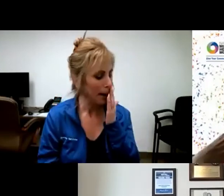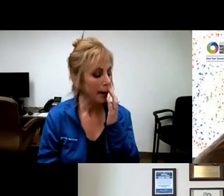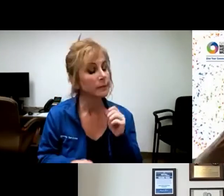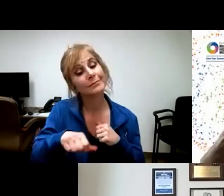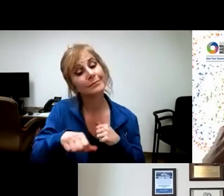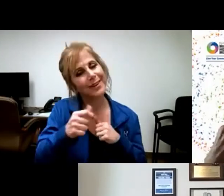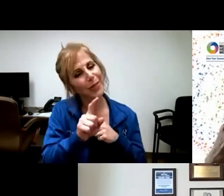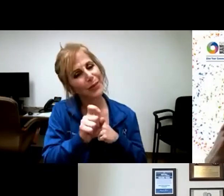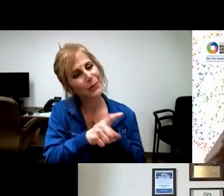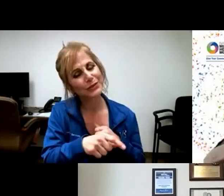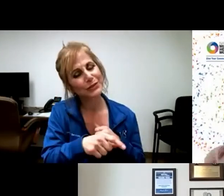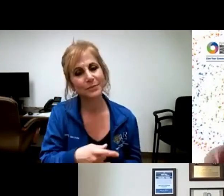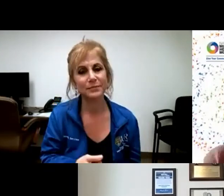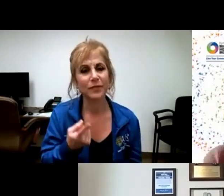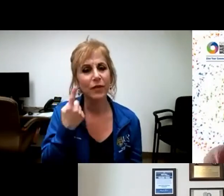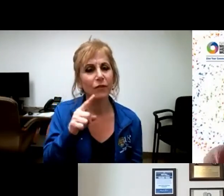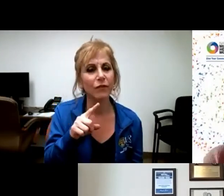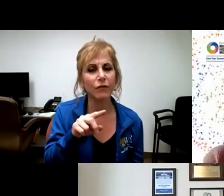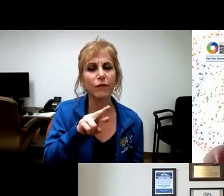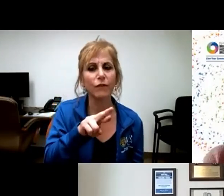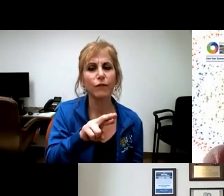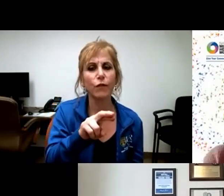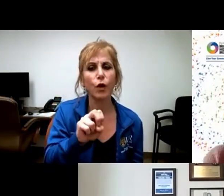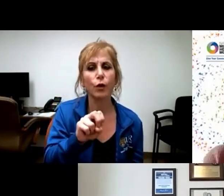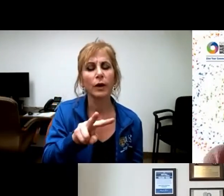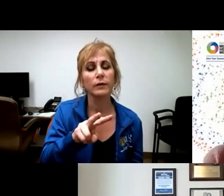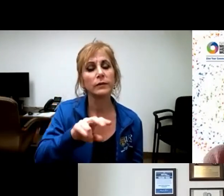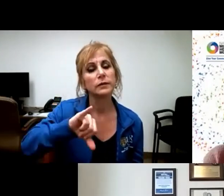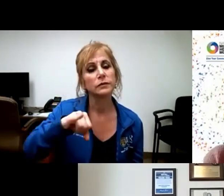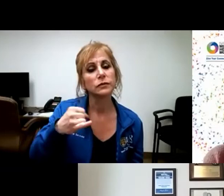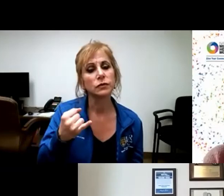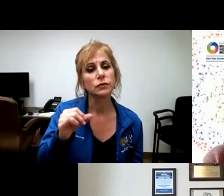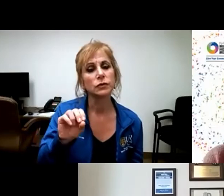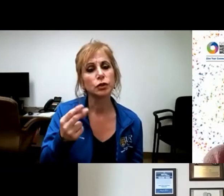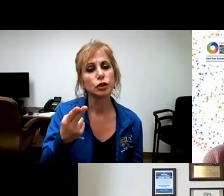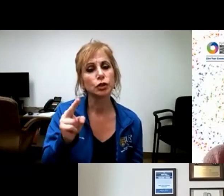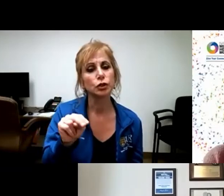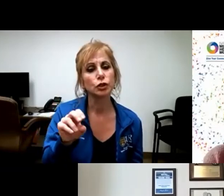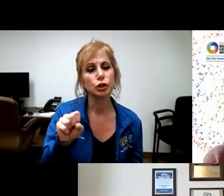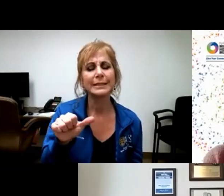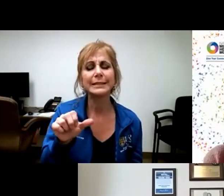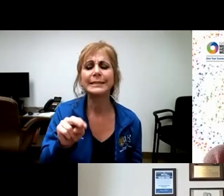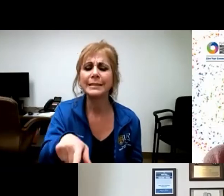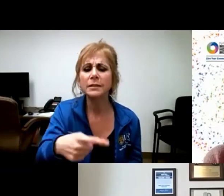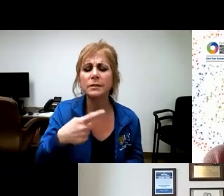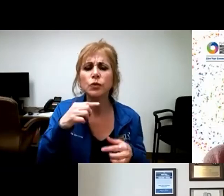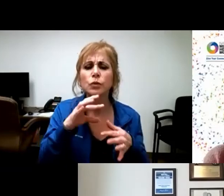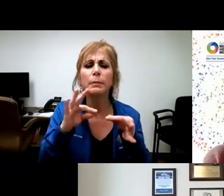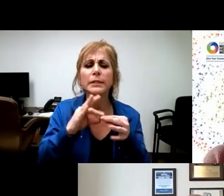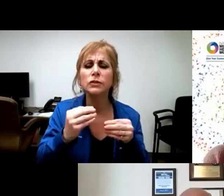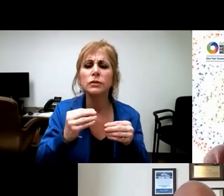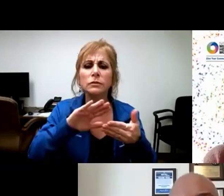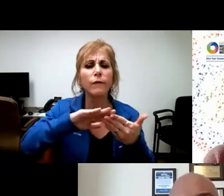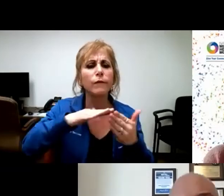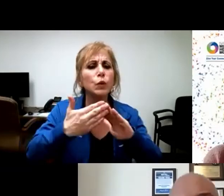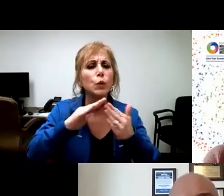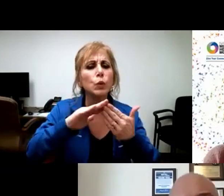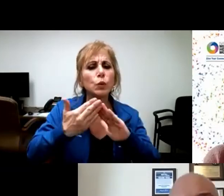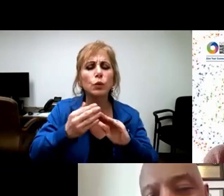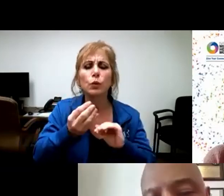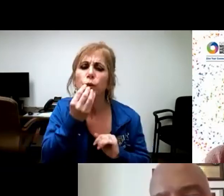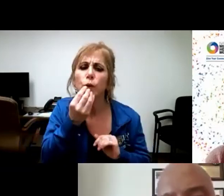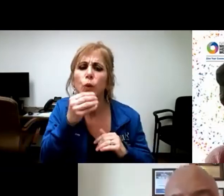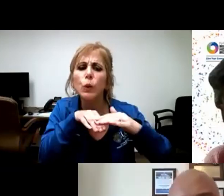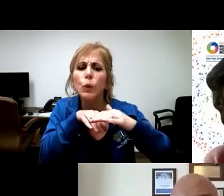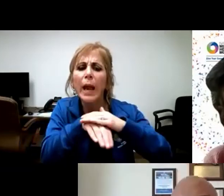Johnson. Reverend, how are you working on access to healthy foods in the city? Well, we're working in a